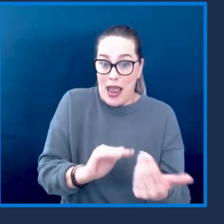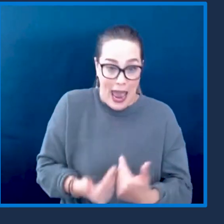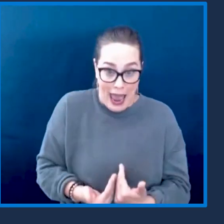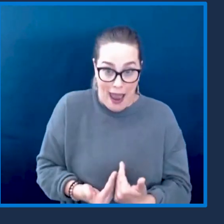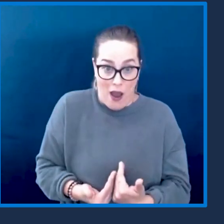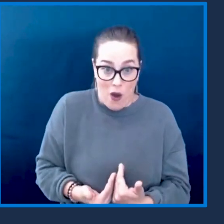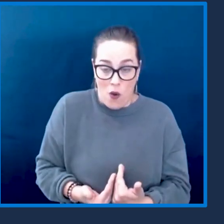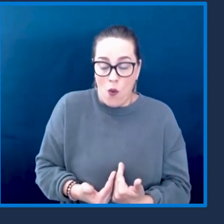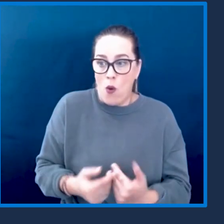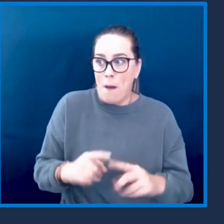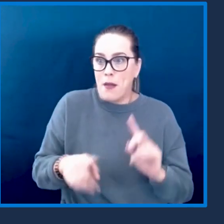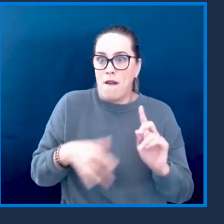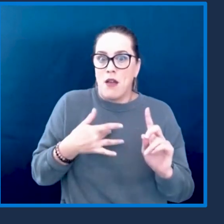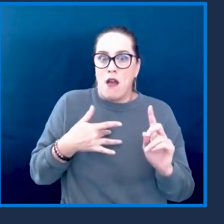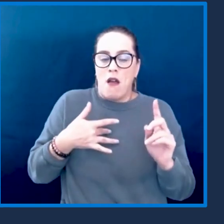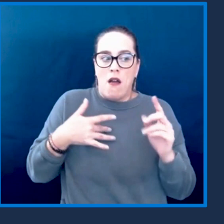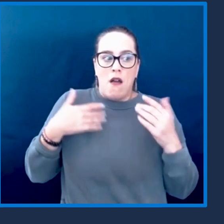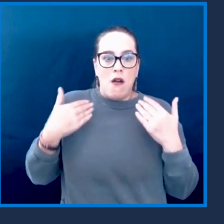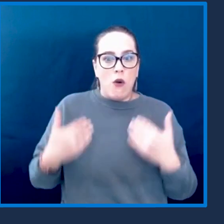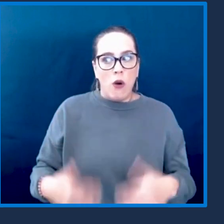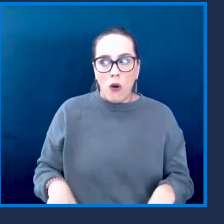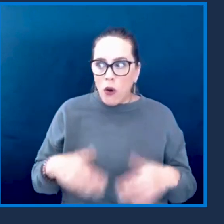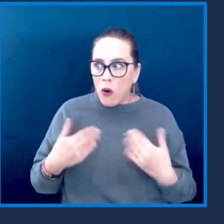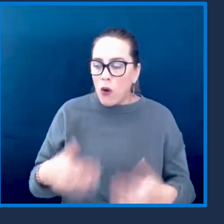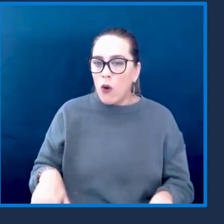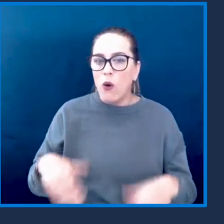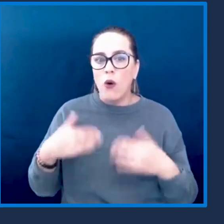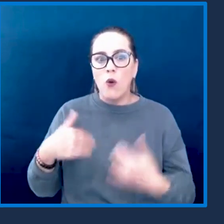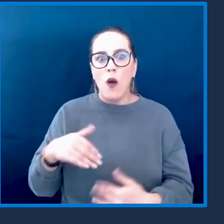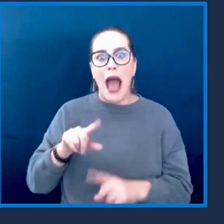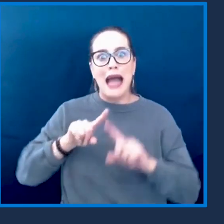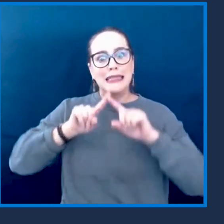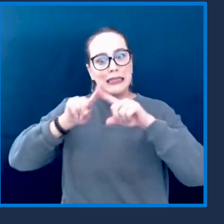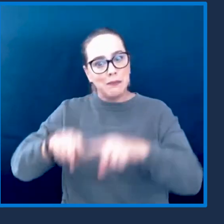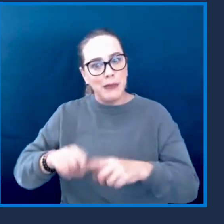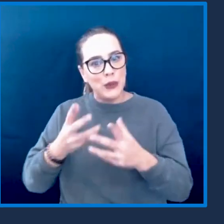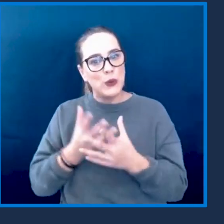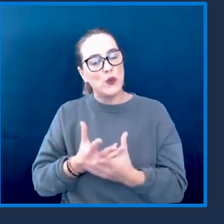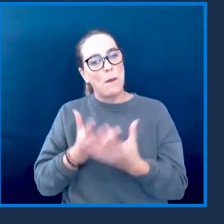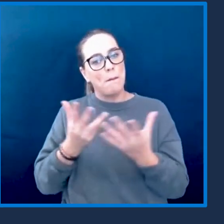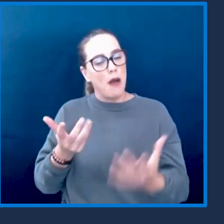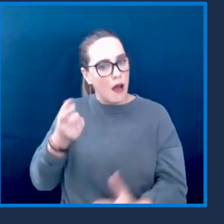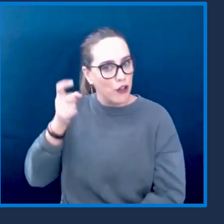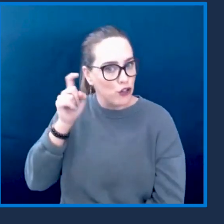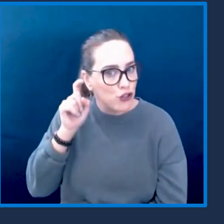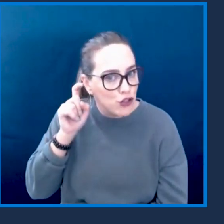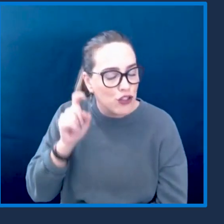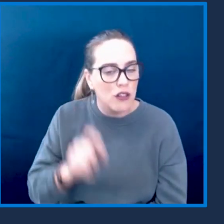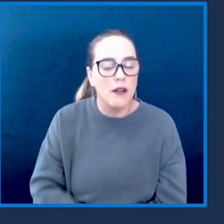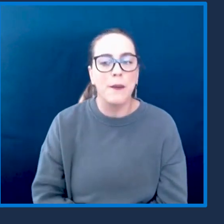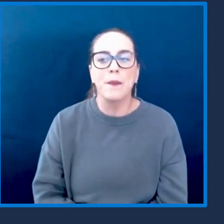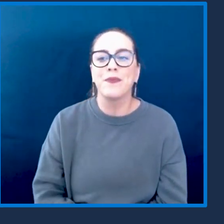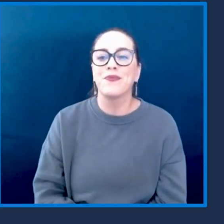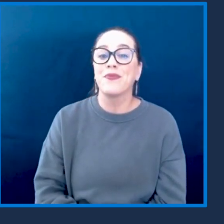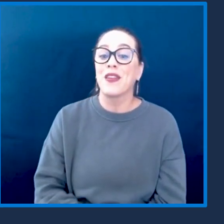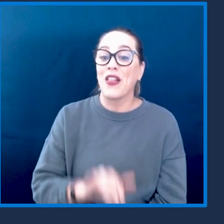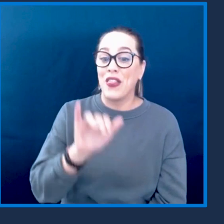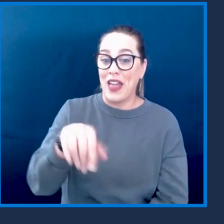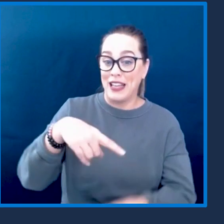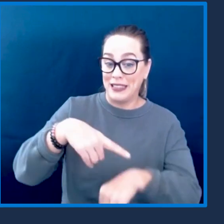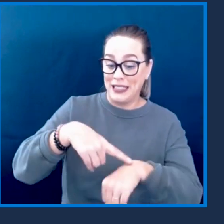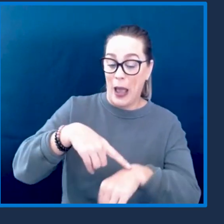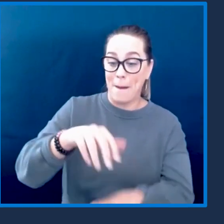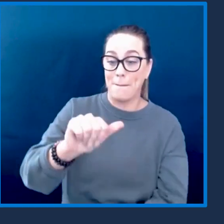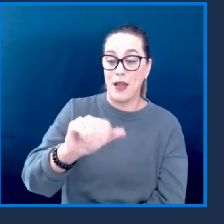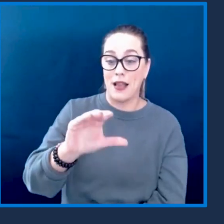devastating just because I depend on them so much. However, it was also right around that time that Accenture had